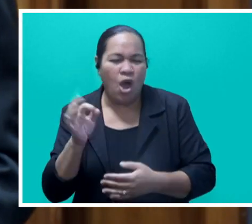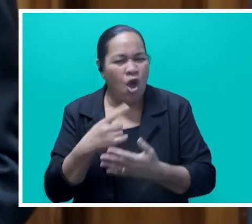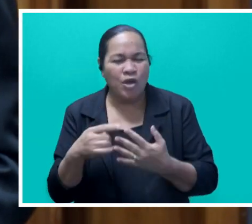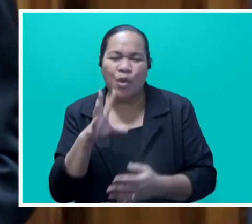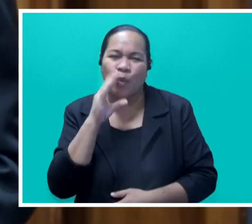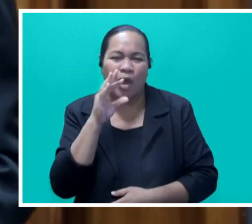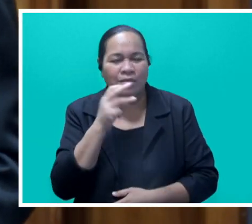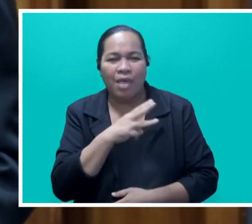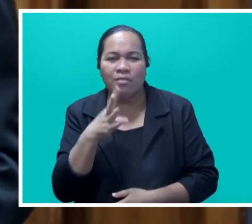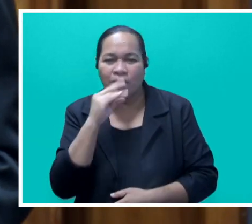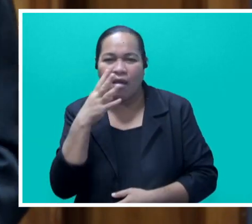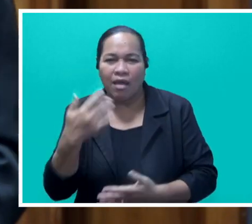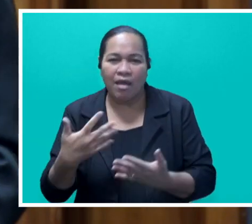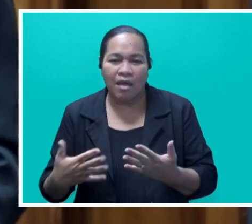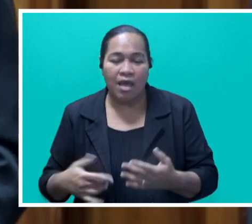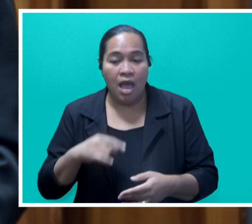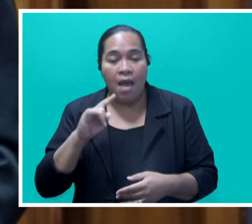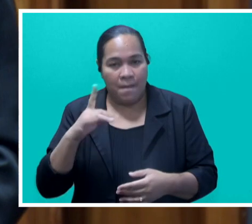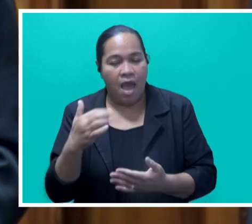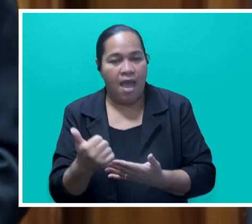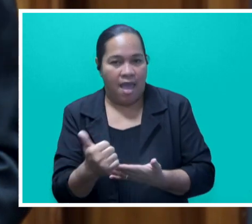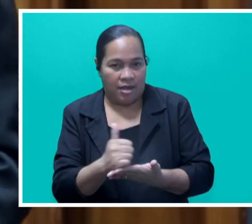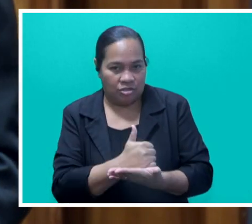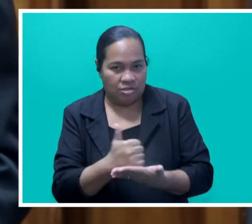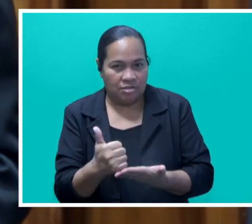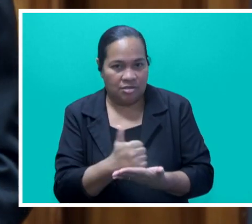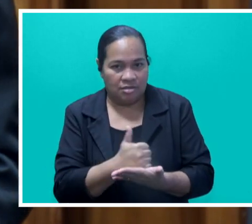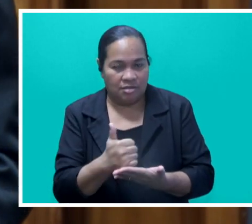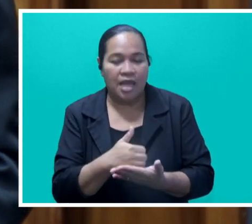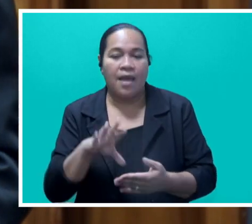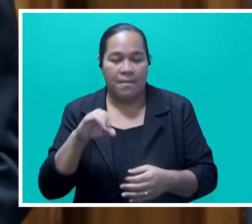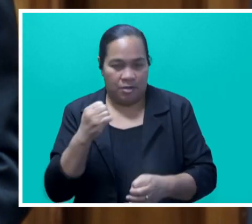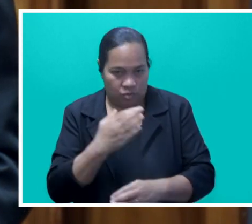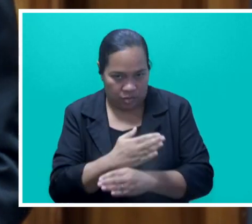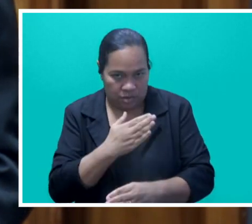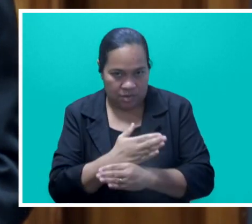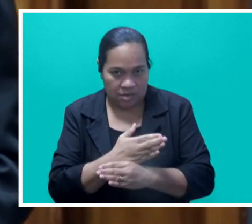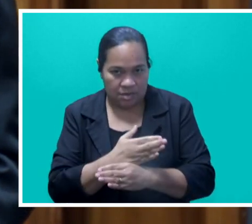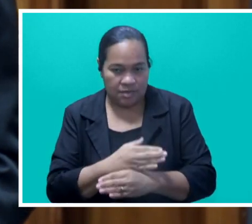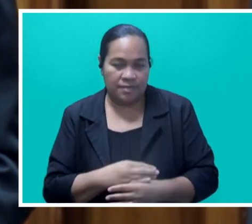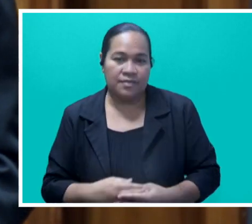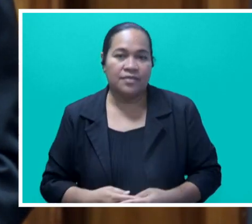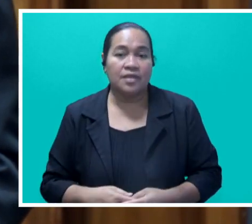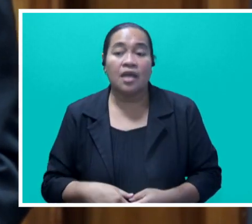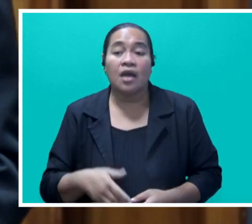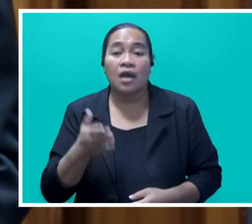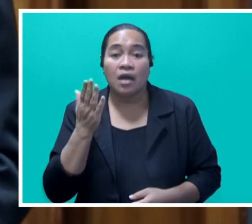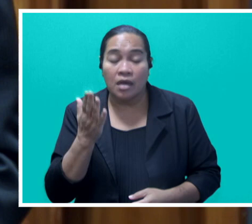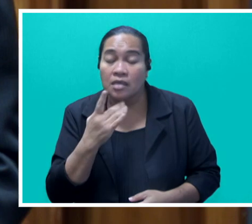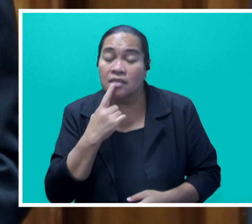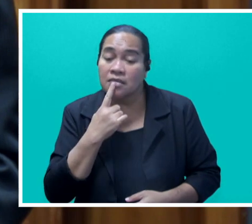and platitudes, but in actions and deeds, Mr. Speaker, sir. His Excellency urges us